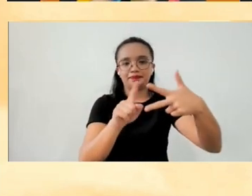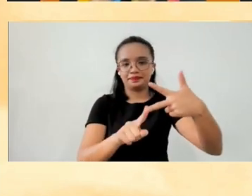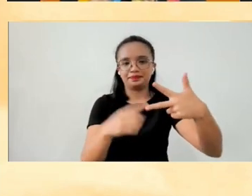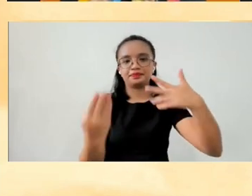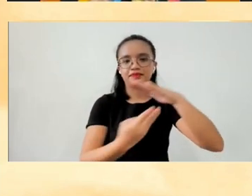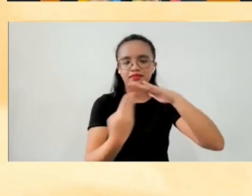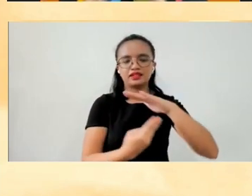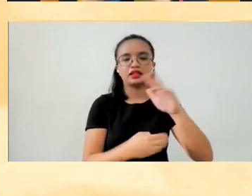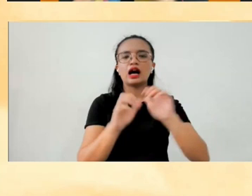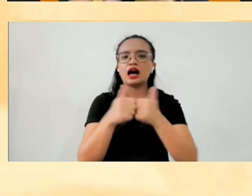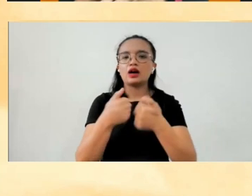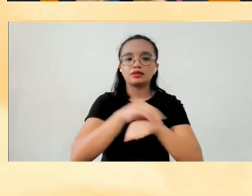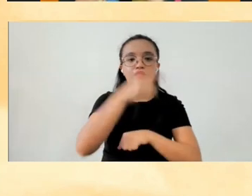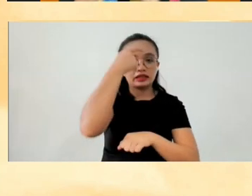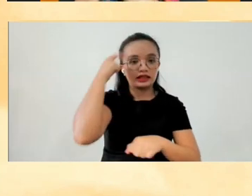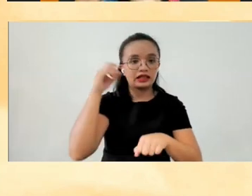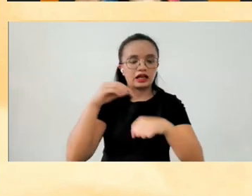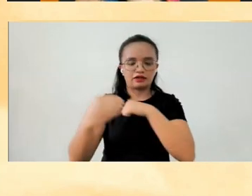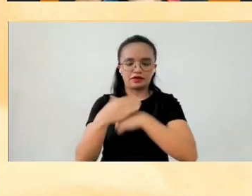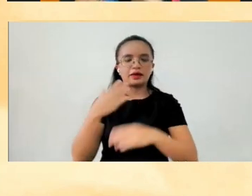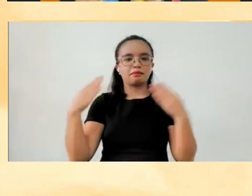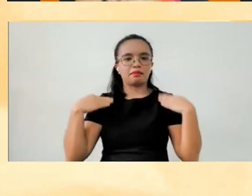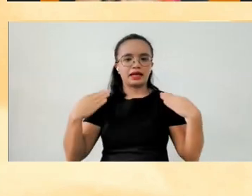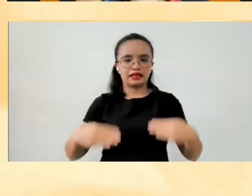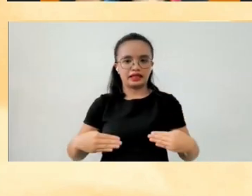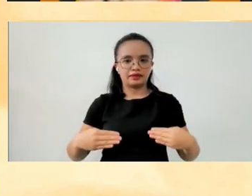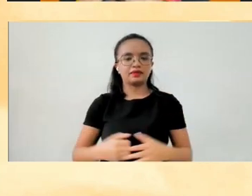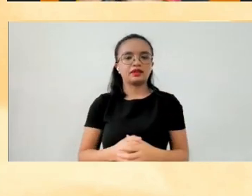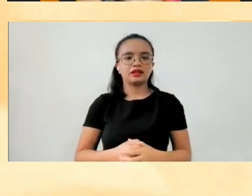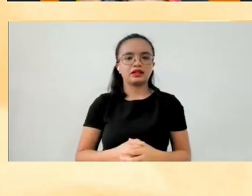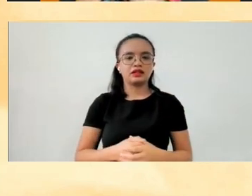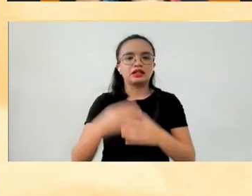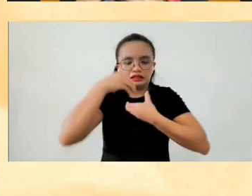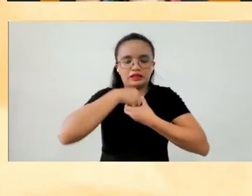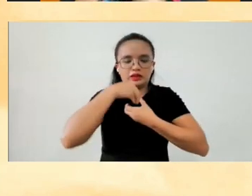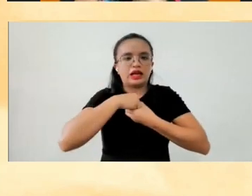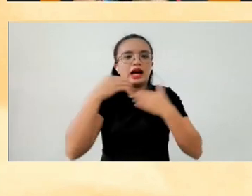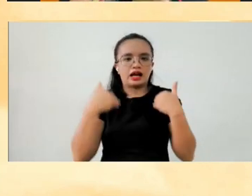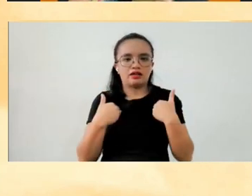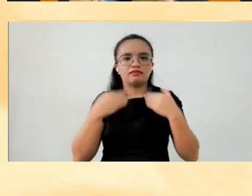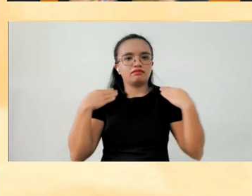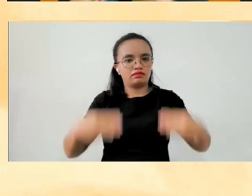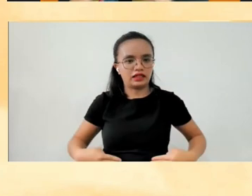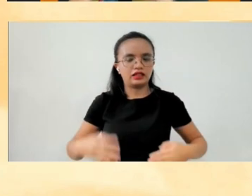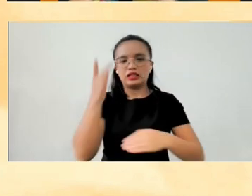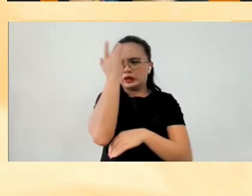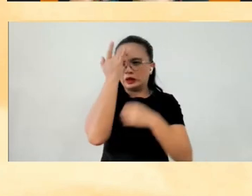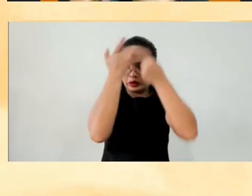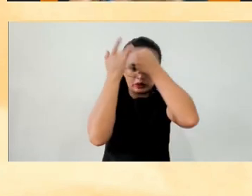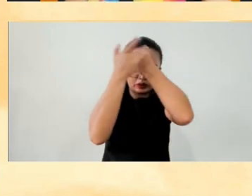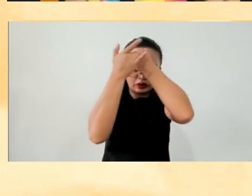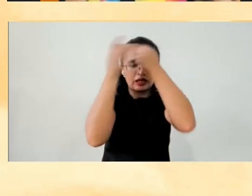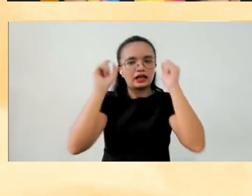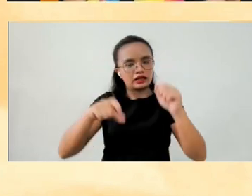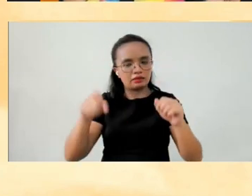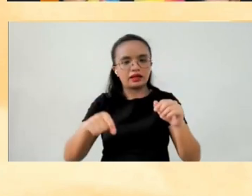What it affects. The trauma affects our body, first of all. Trauma is stored in the body. So it's very important to pay attention to